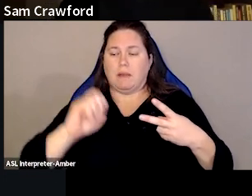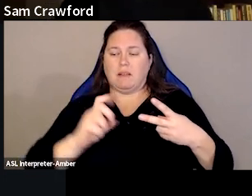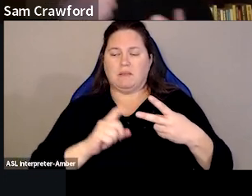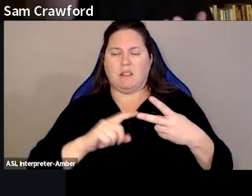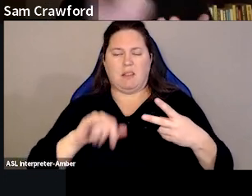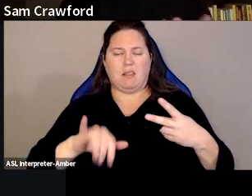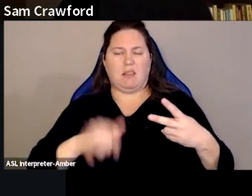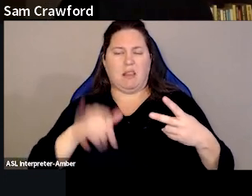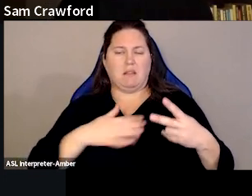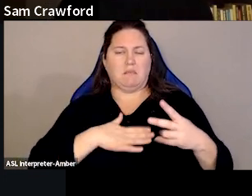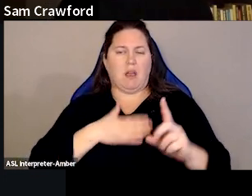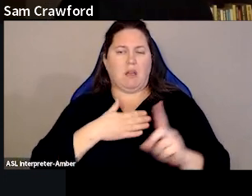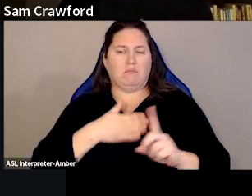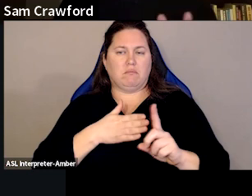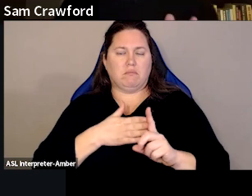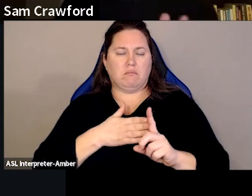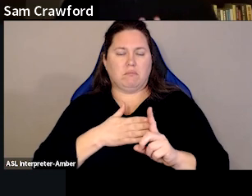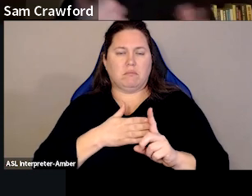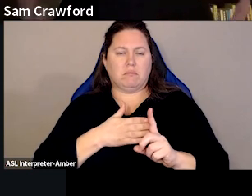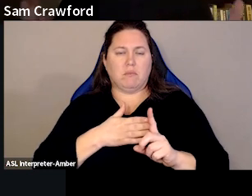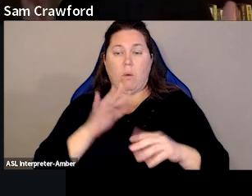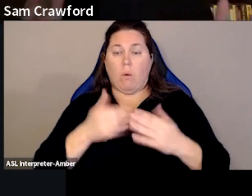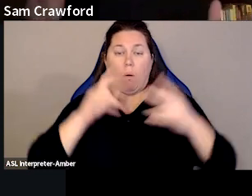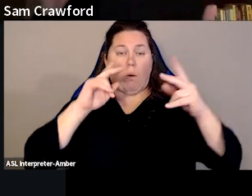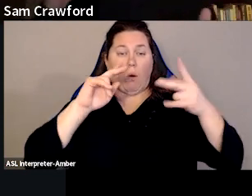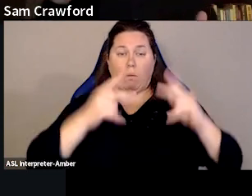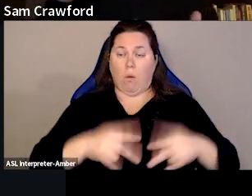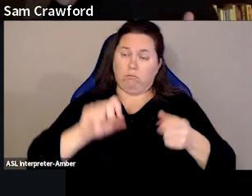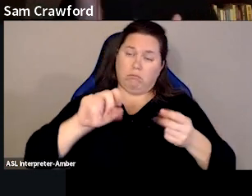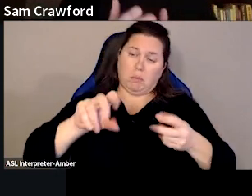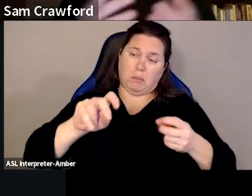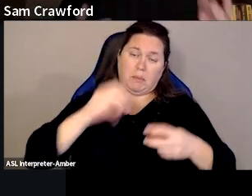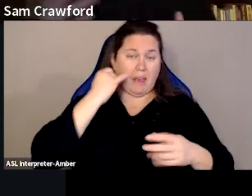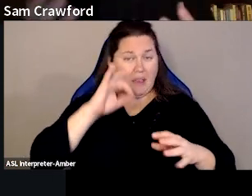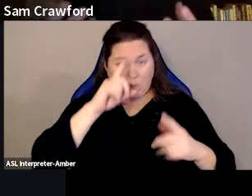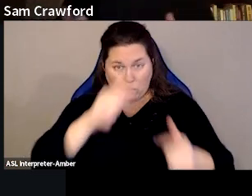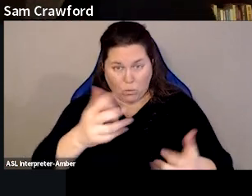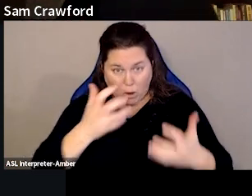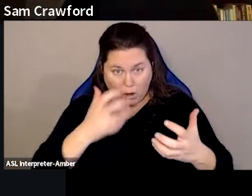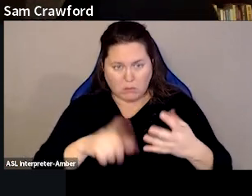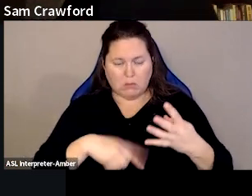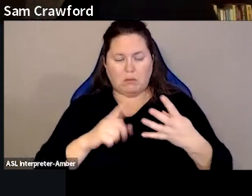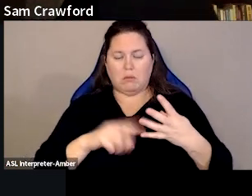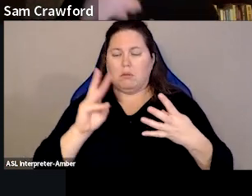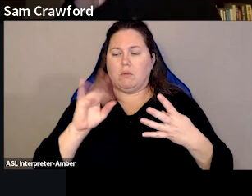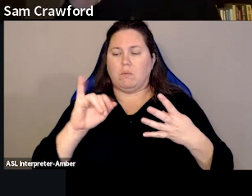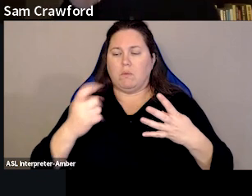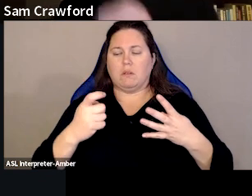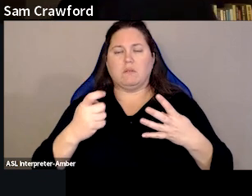platform. You can inject tons of code in there if you want. Same with Wix. They both have a similar setup in the back